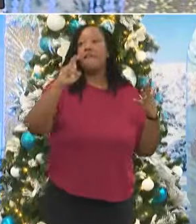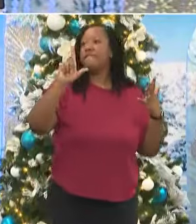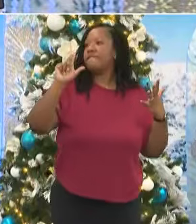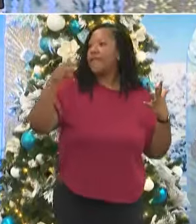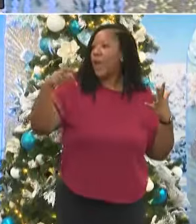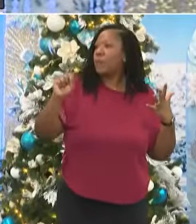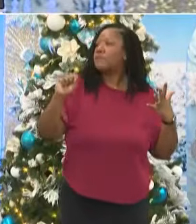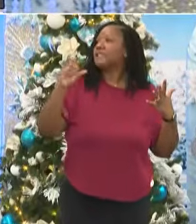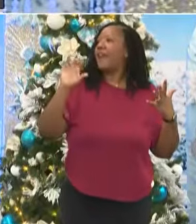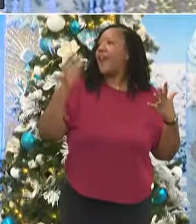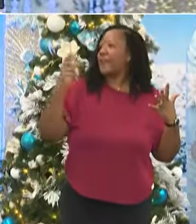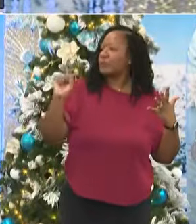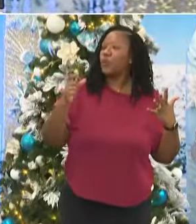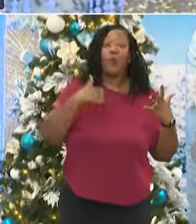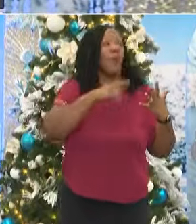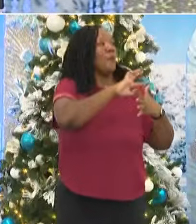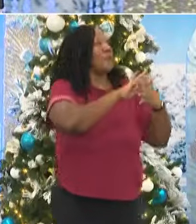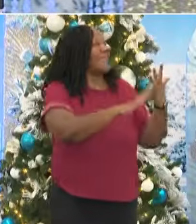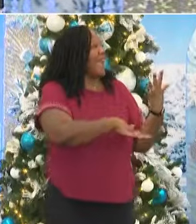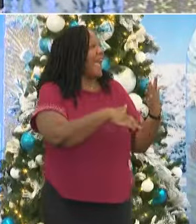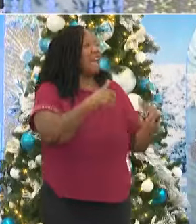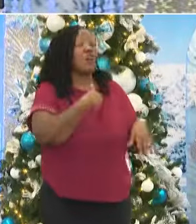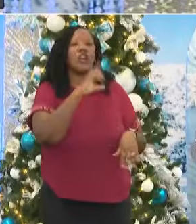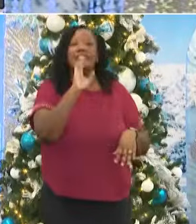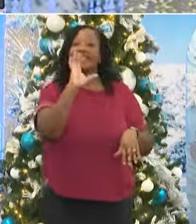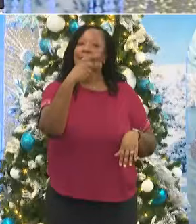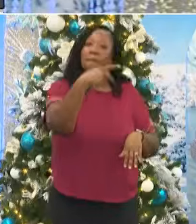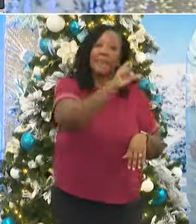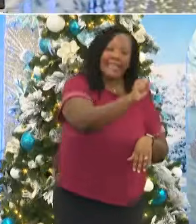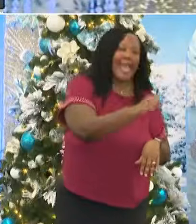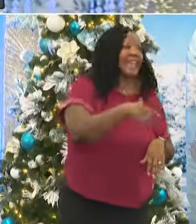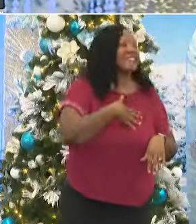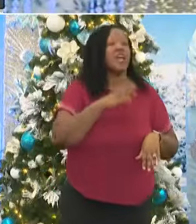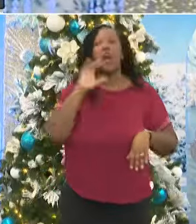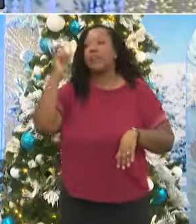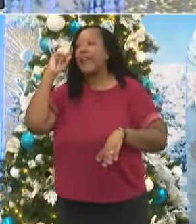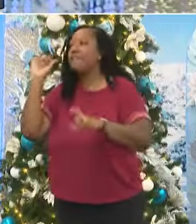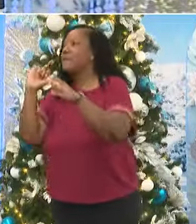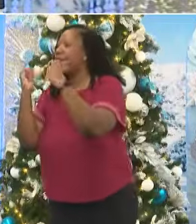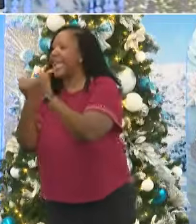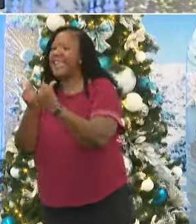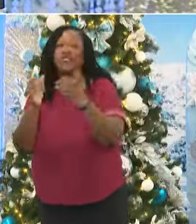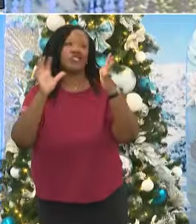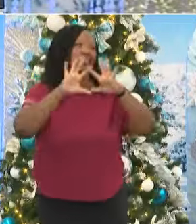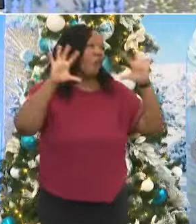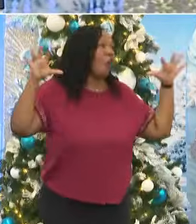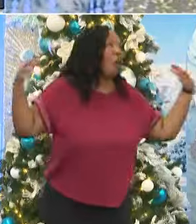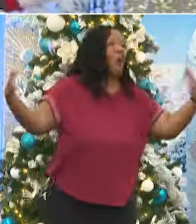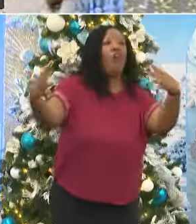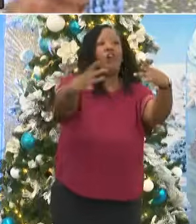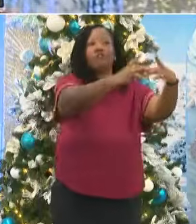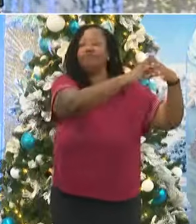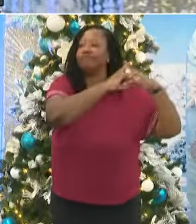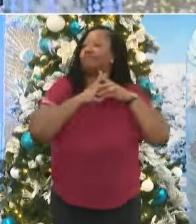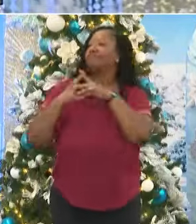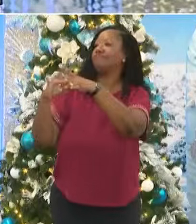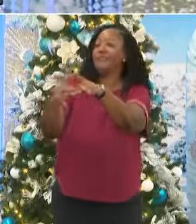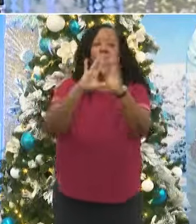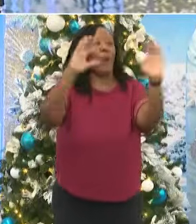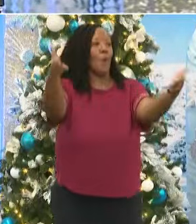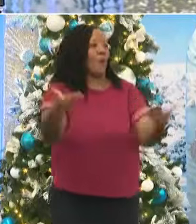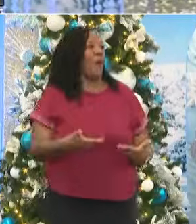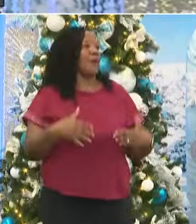our DCPS family here and our government agencies here. And when you bring all of that together, welcome to the Winter